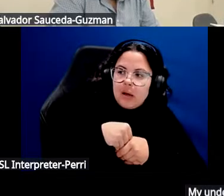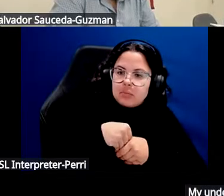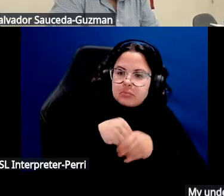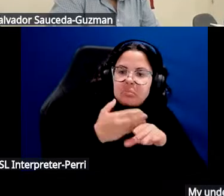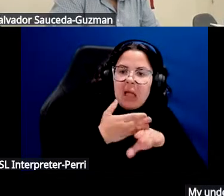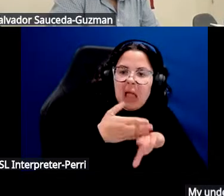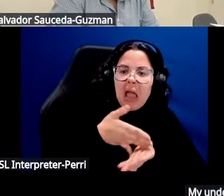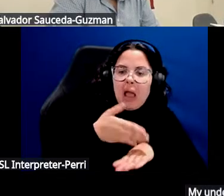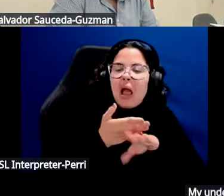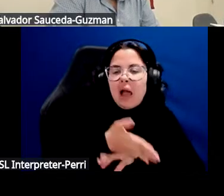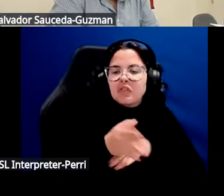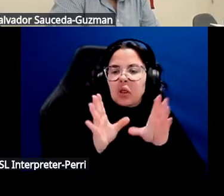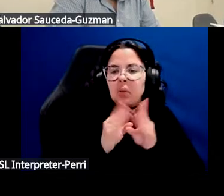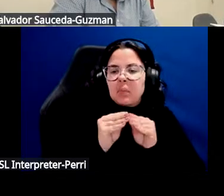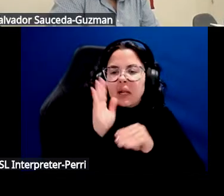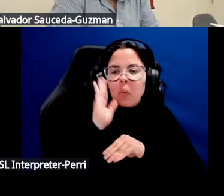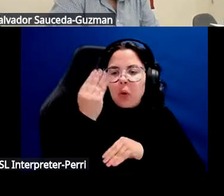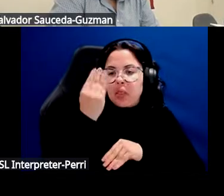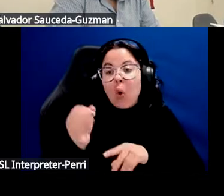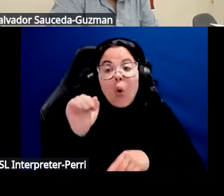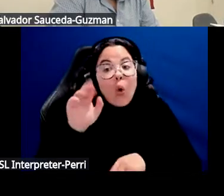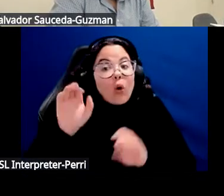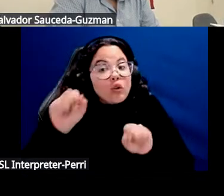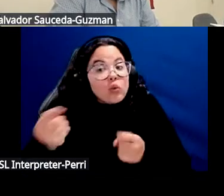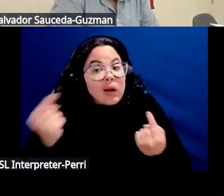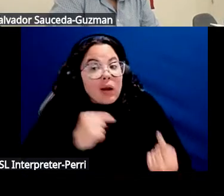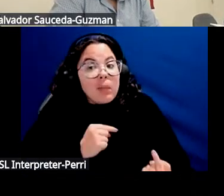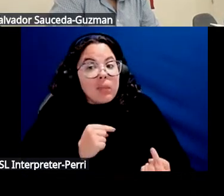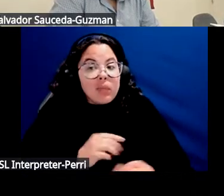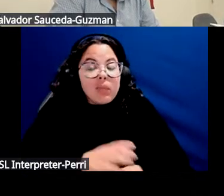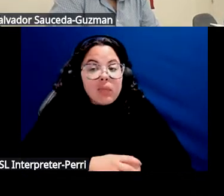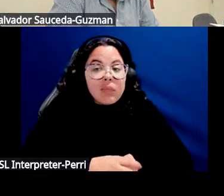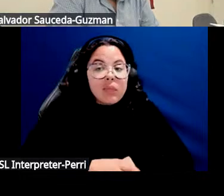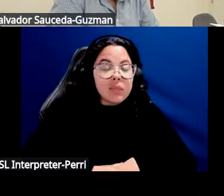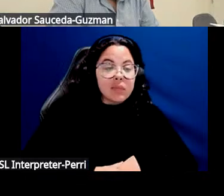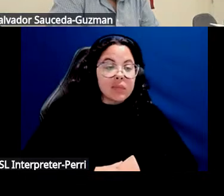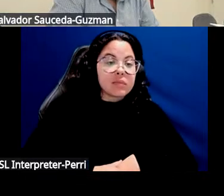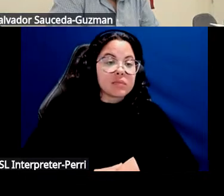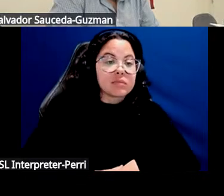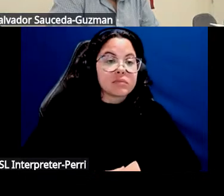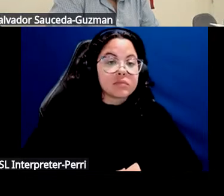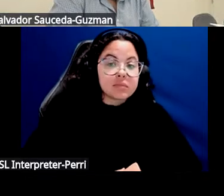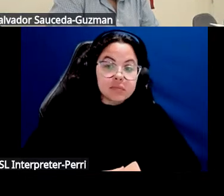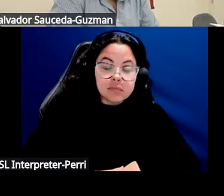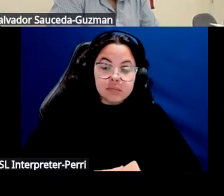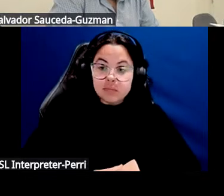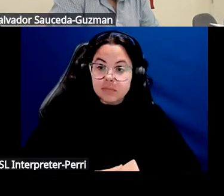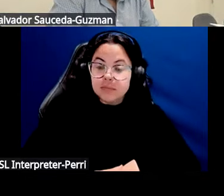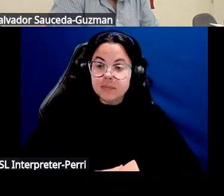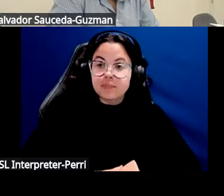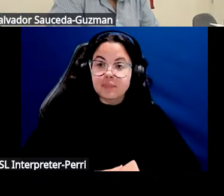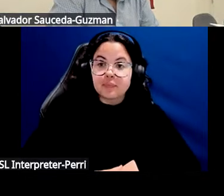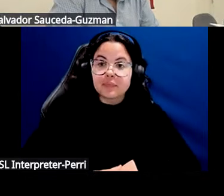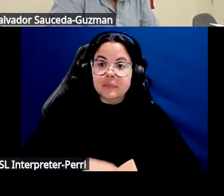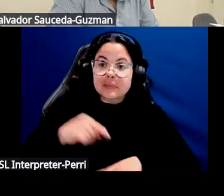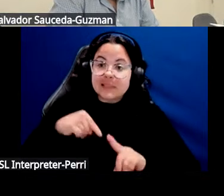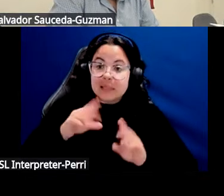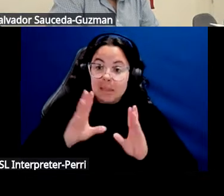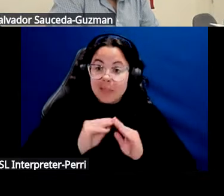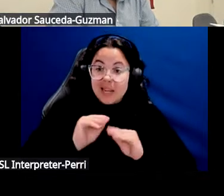after the meeting on Thursday, or you're welcome to attend on Thursday. Yeah. And the meeting